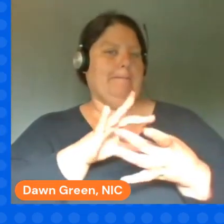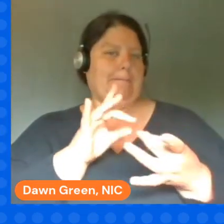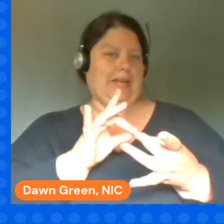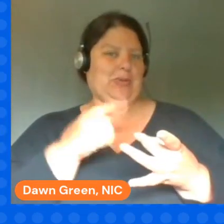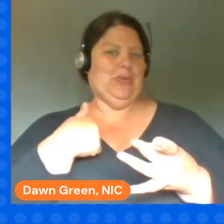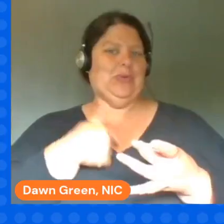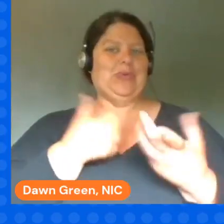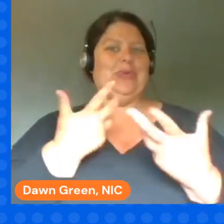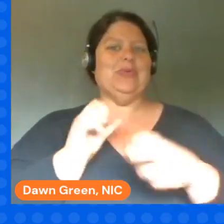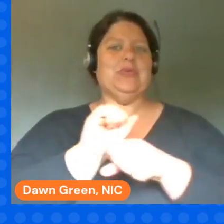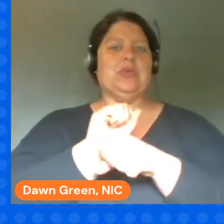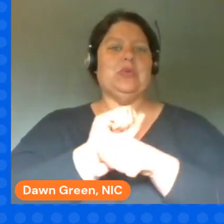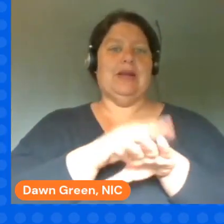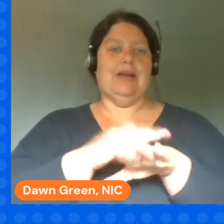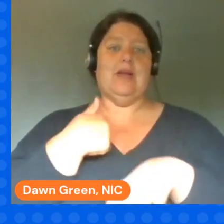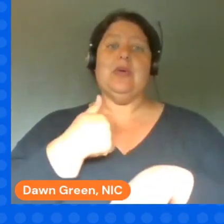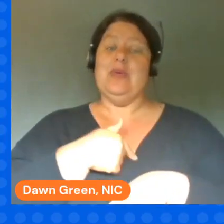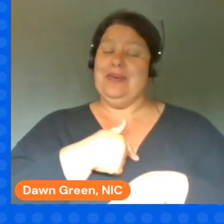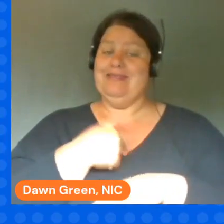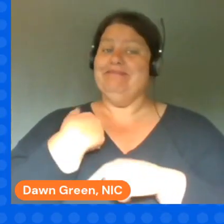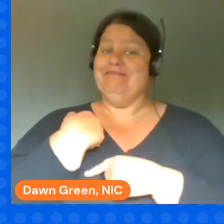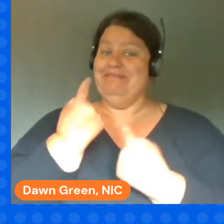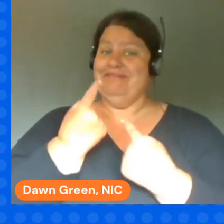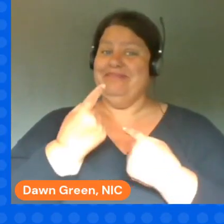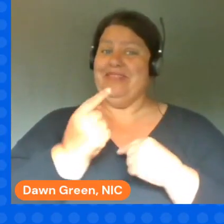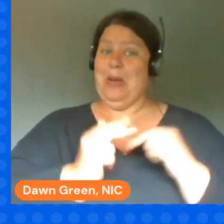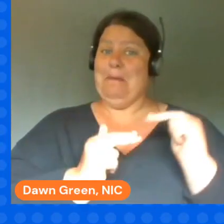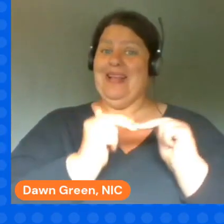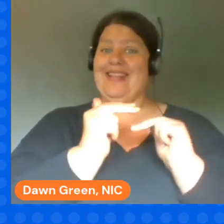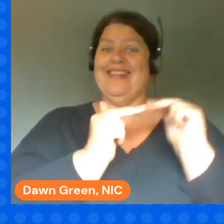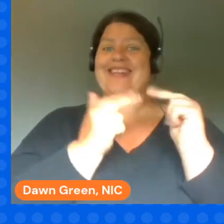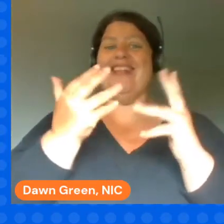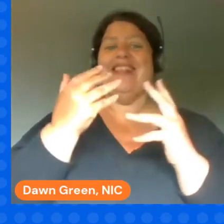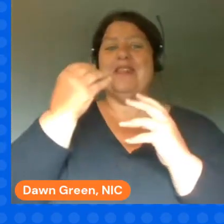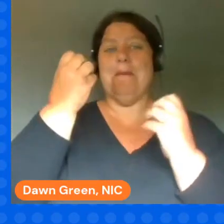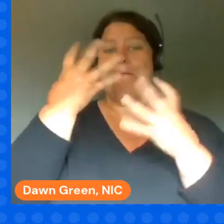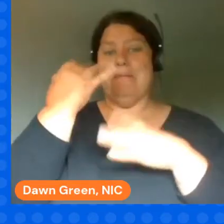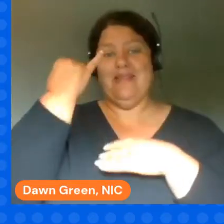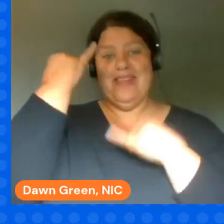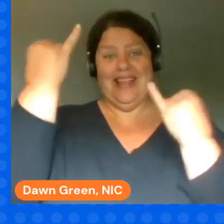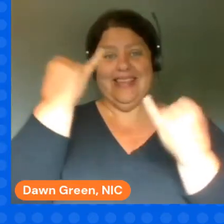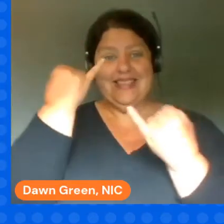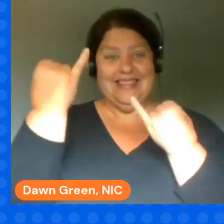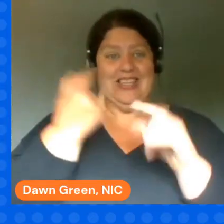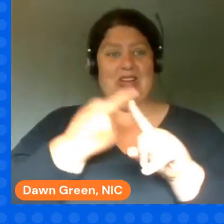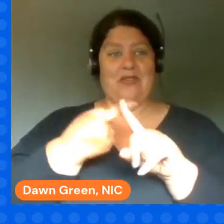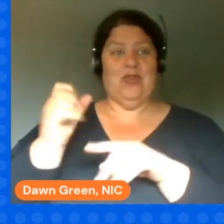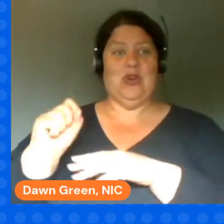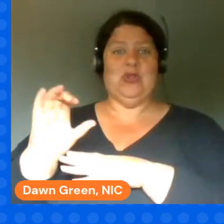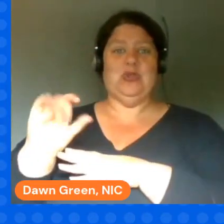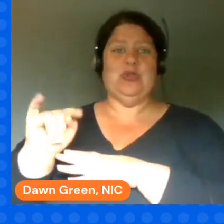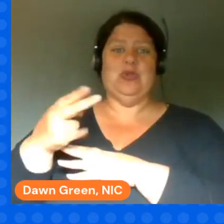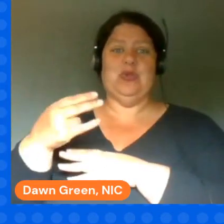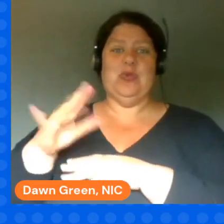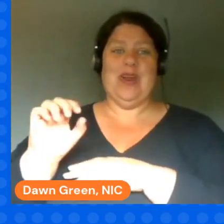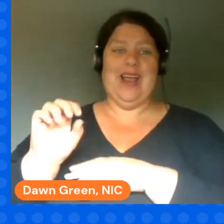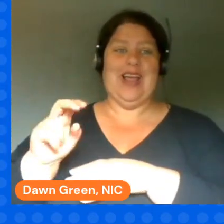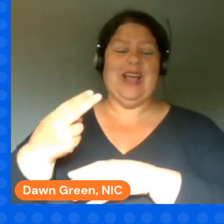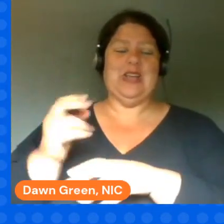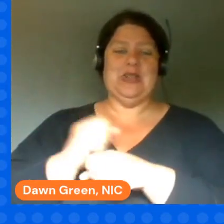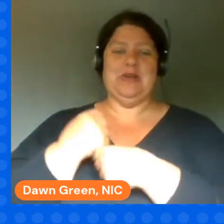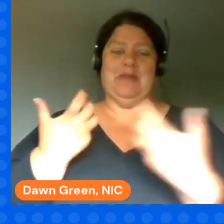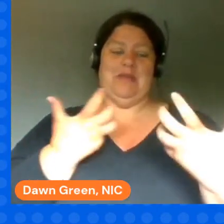we've definitely built a lot of the ideas from scratch and made them compatible. And one thing we've heard